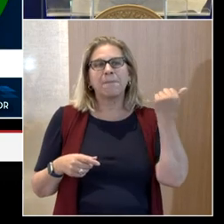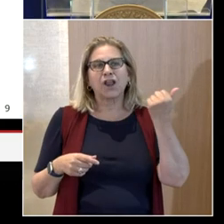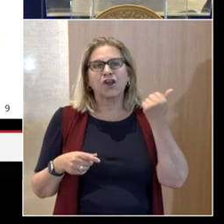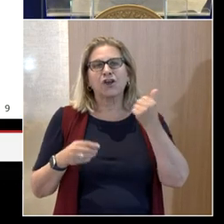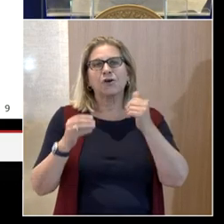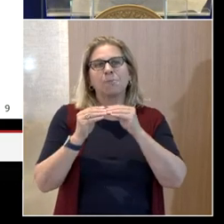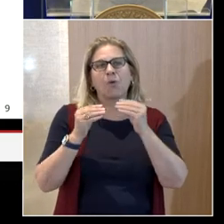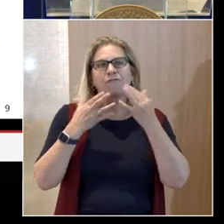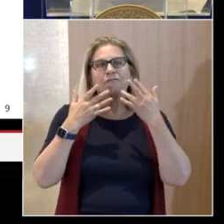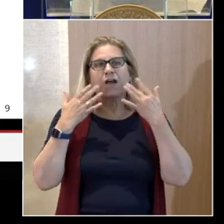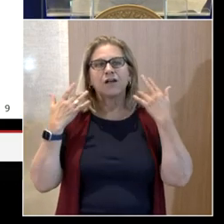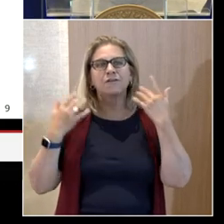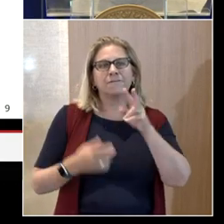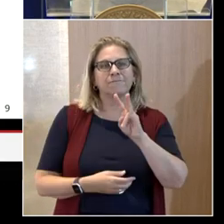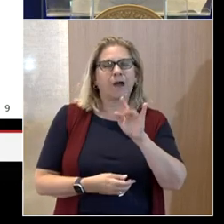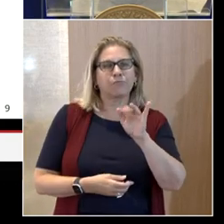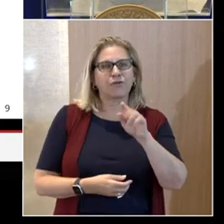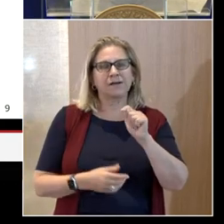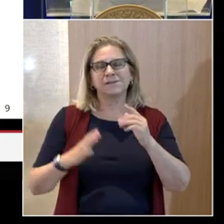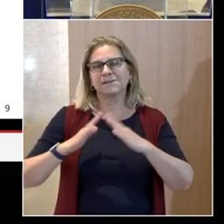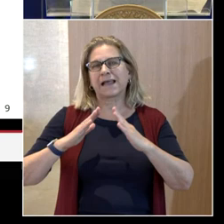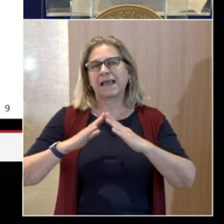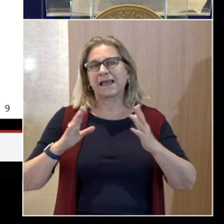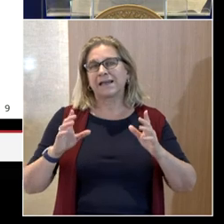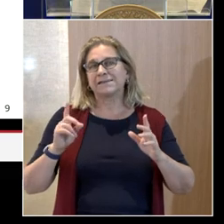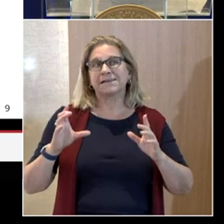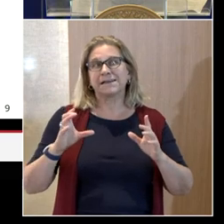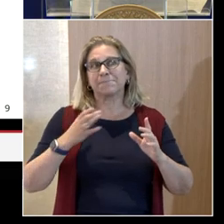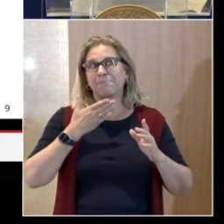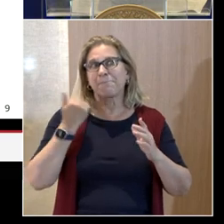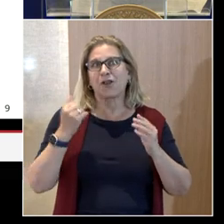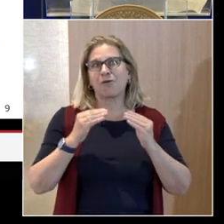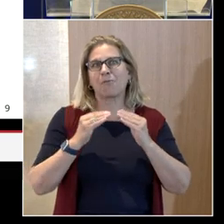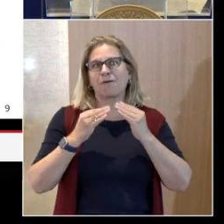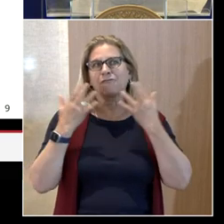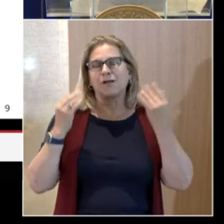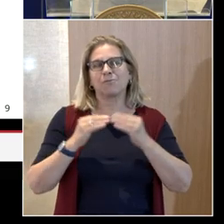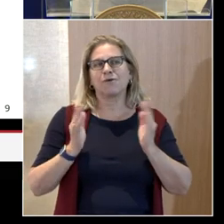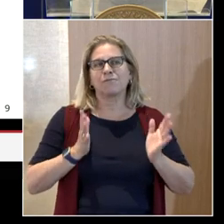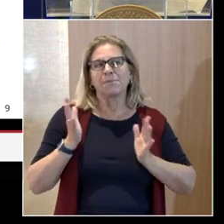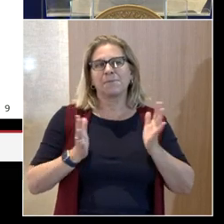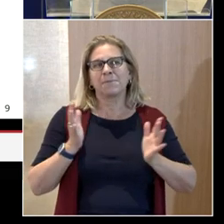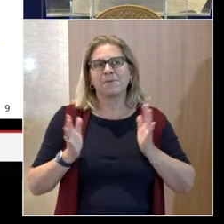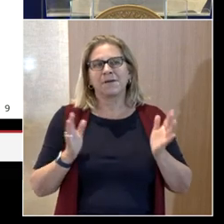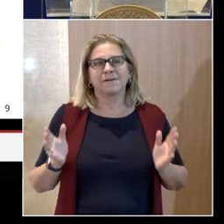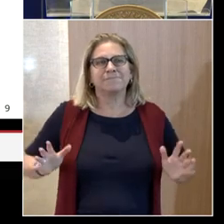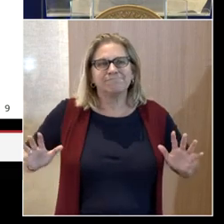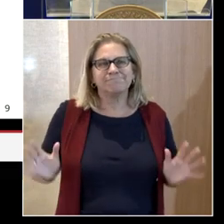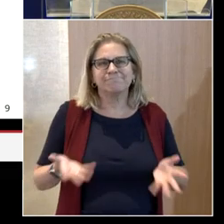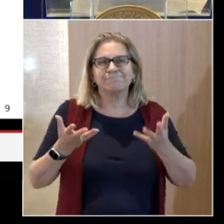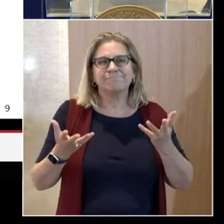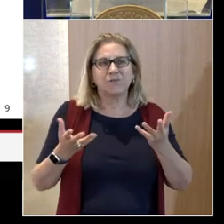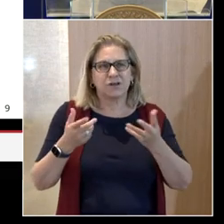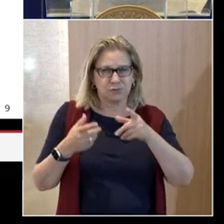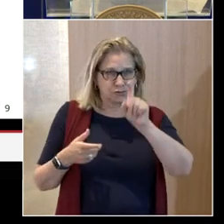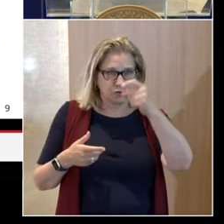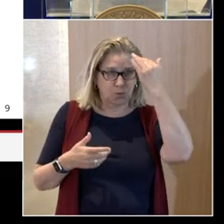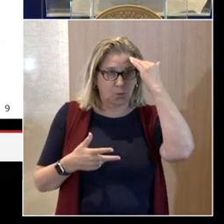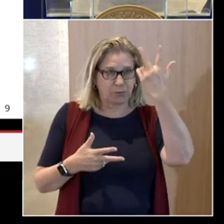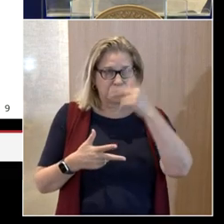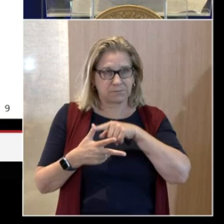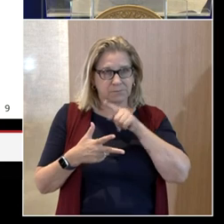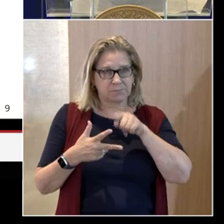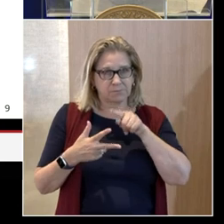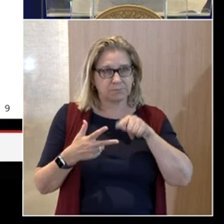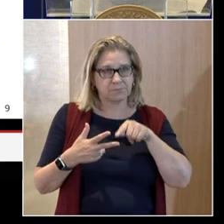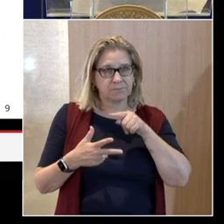You have heard these three phrases a lot, and by now, and most of you should be familiar with the three prongs of action: fill